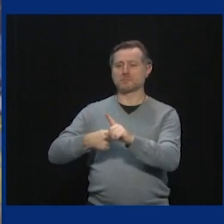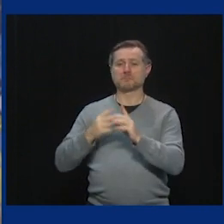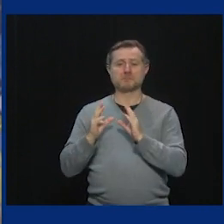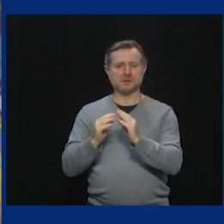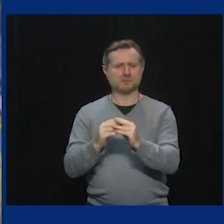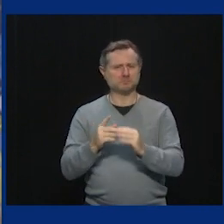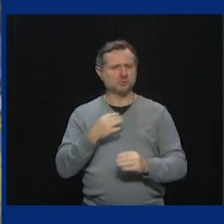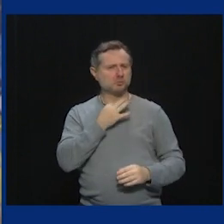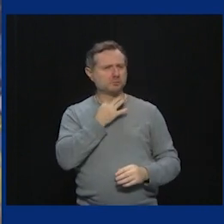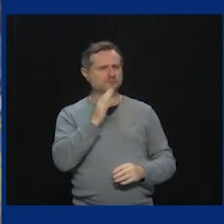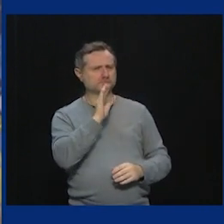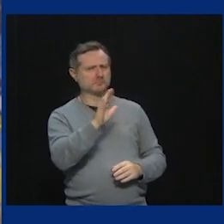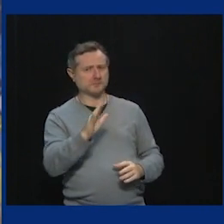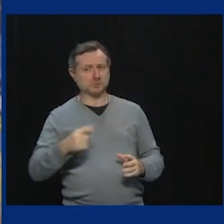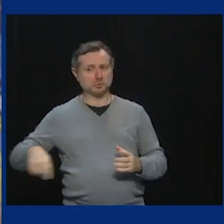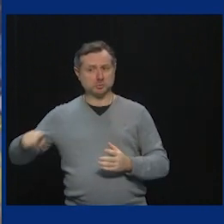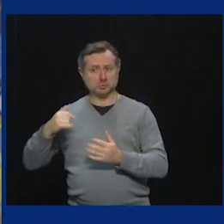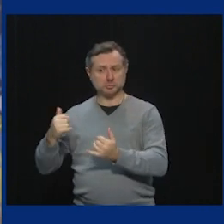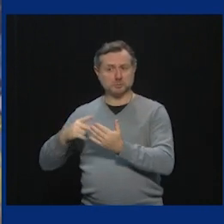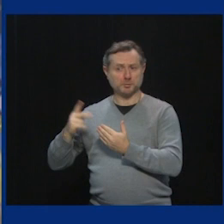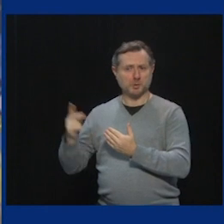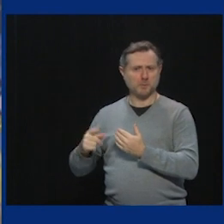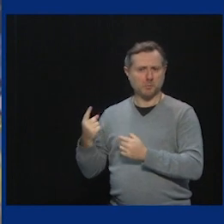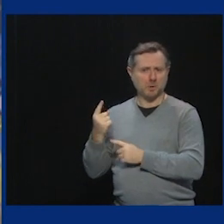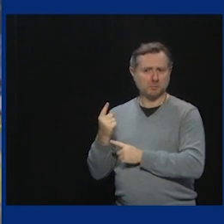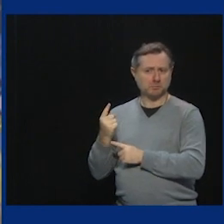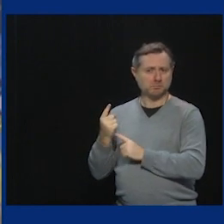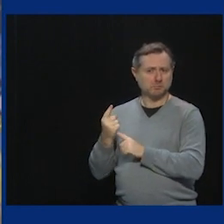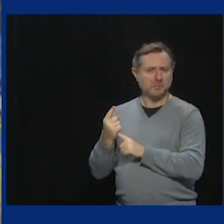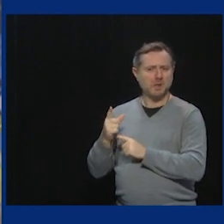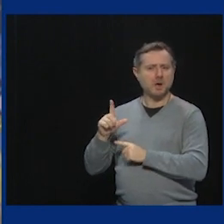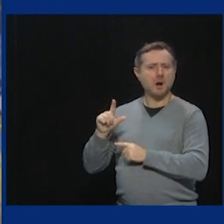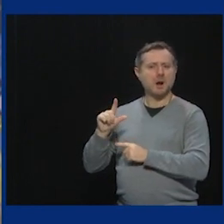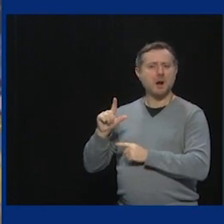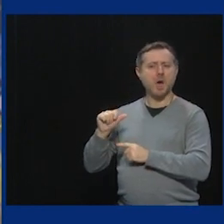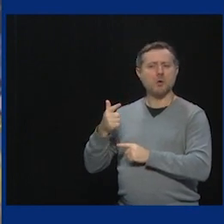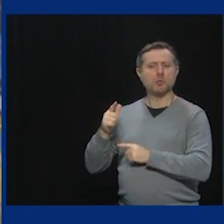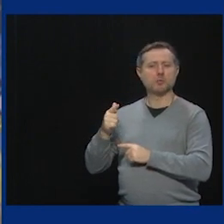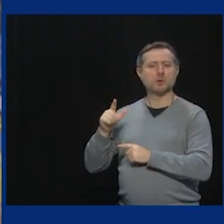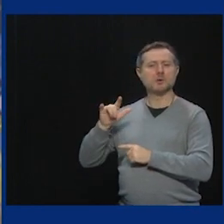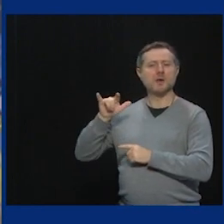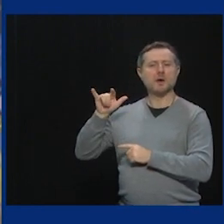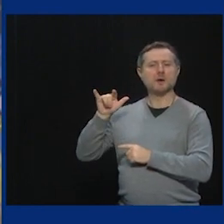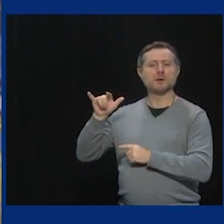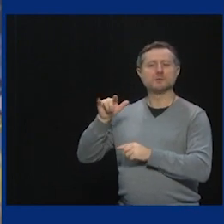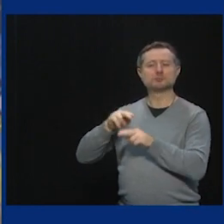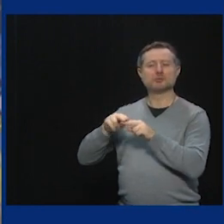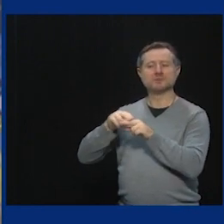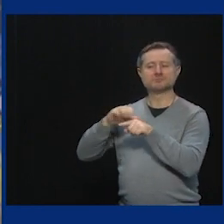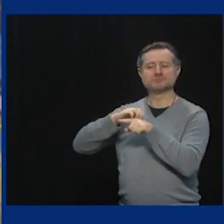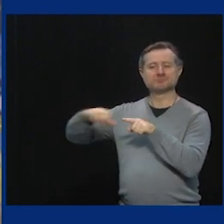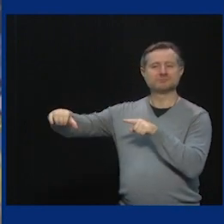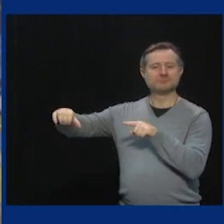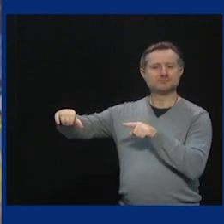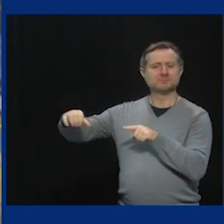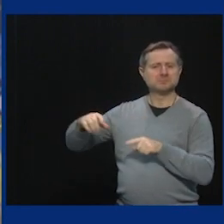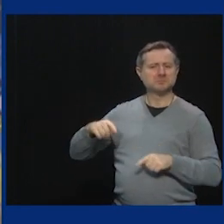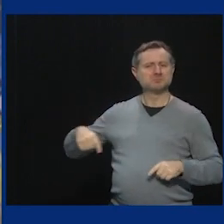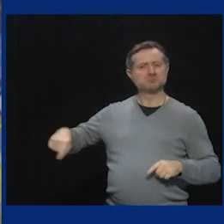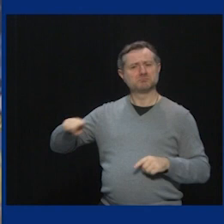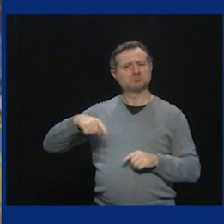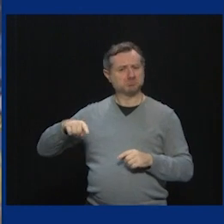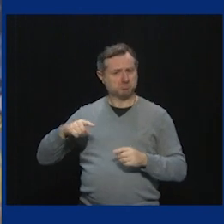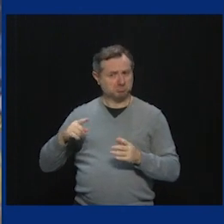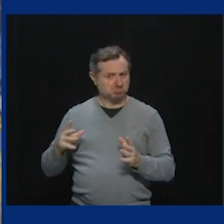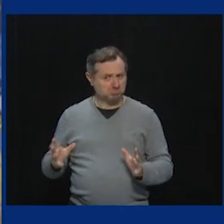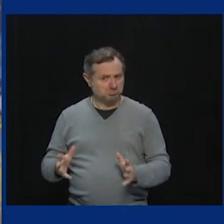current projects, one being the LaGuardia Air Train and the other one. Do you still support pushing that forward, or